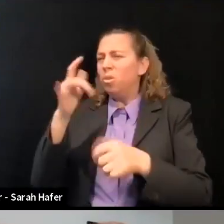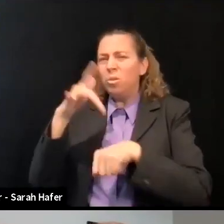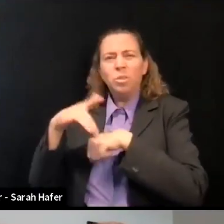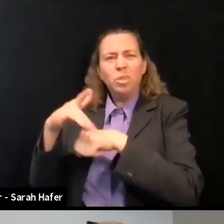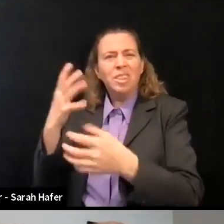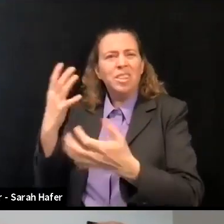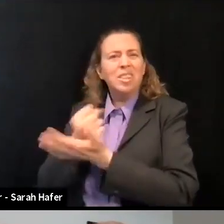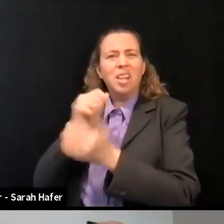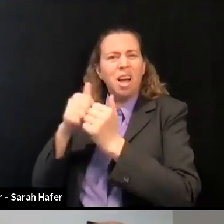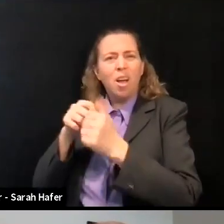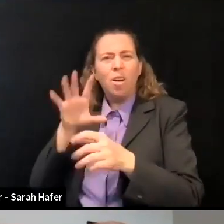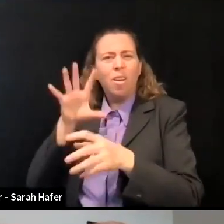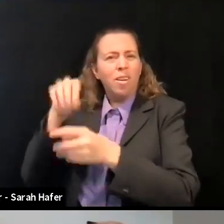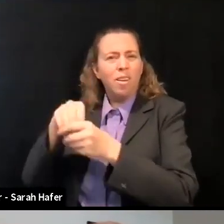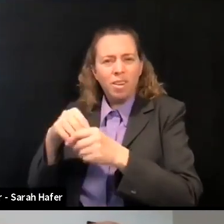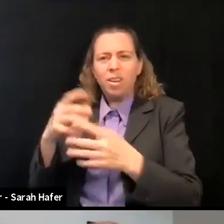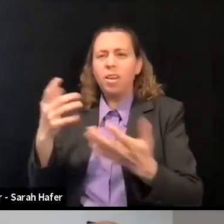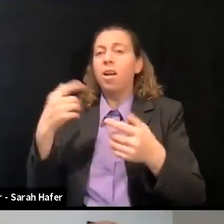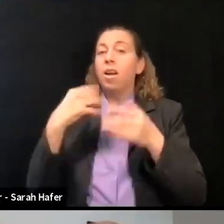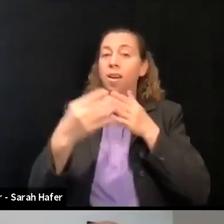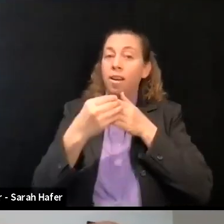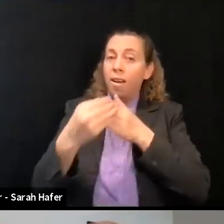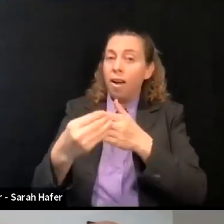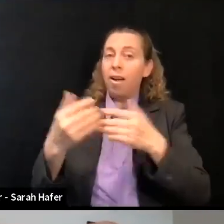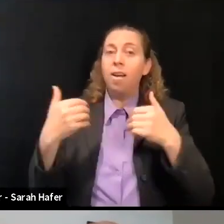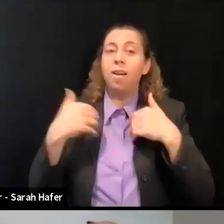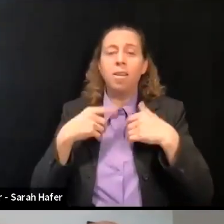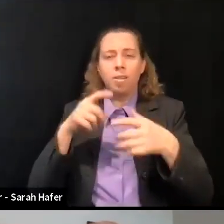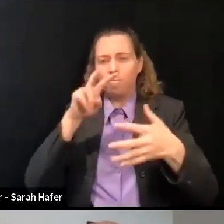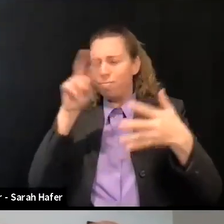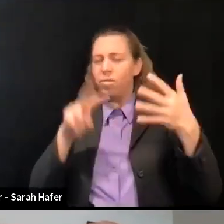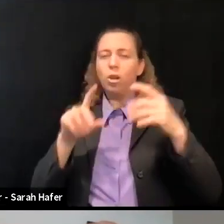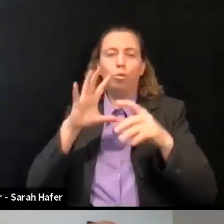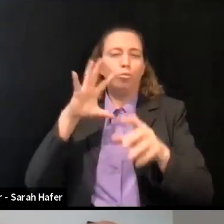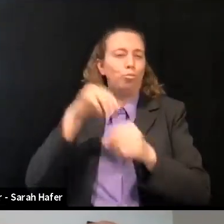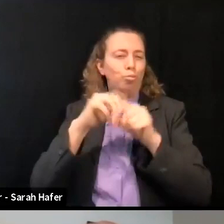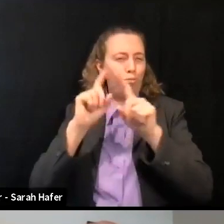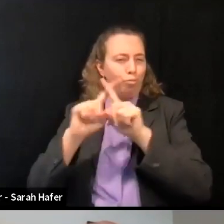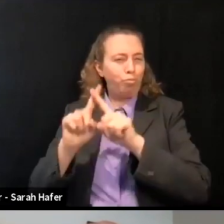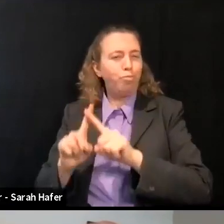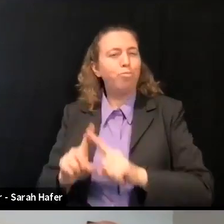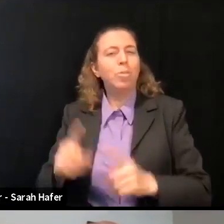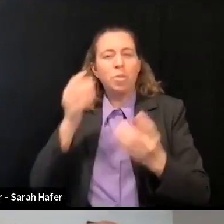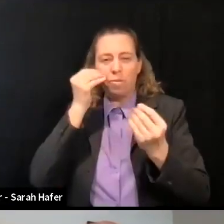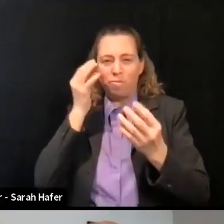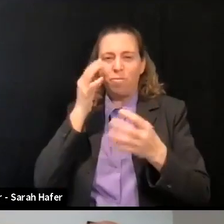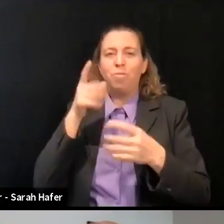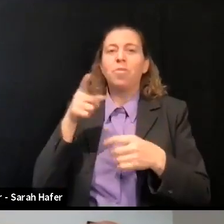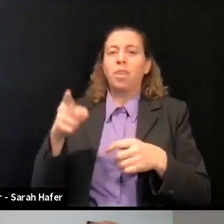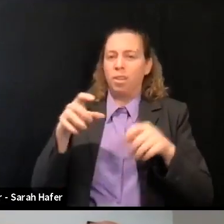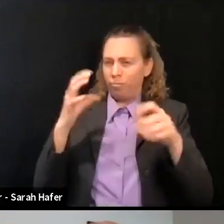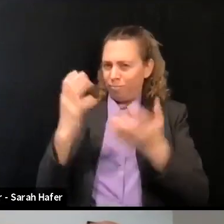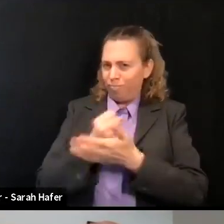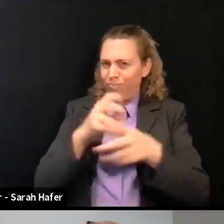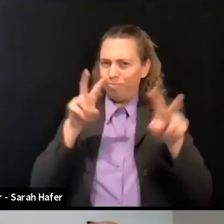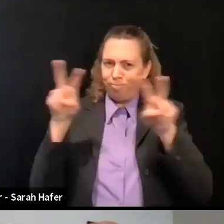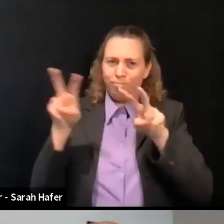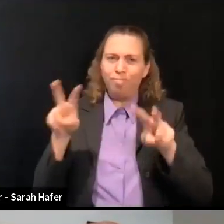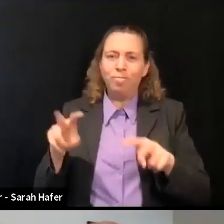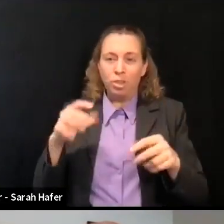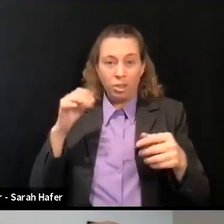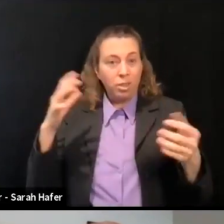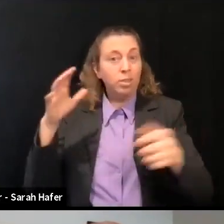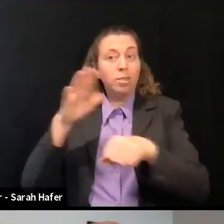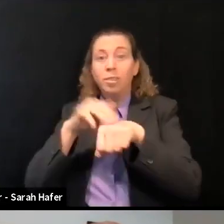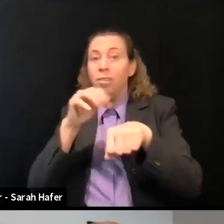provides an array of connections that was developed in collaboration with community members. If you need to